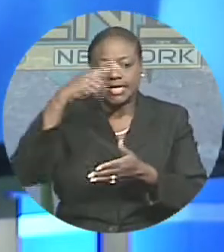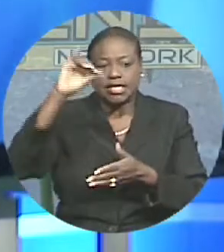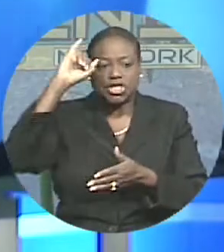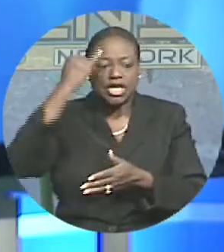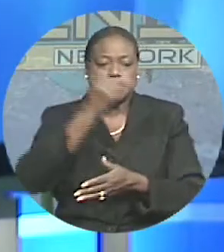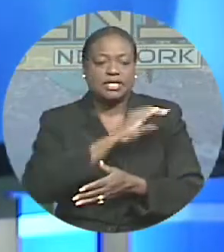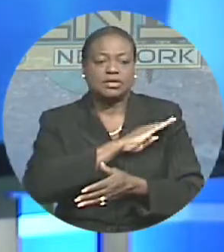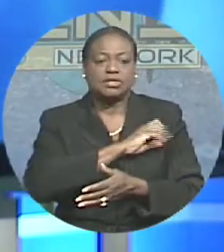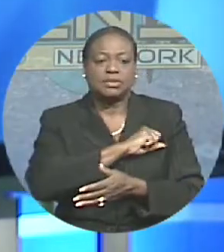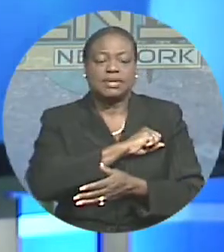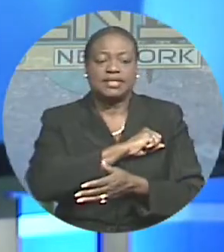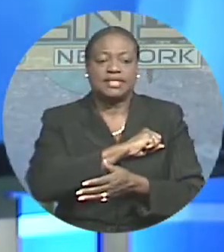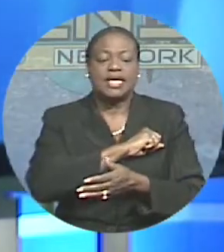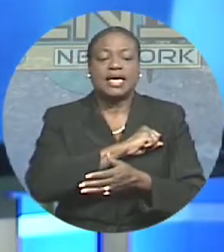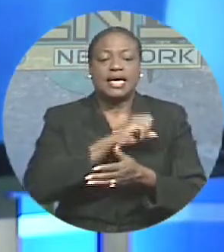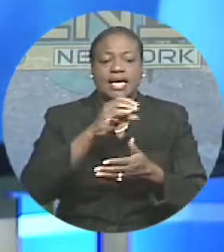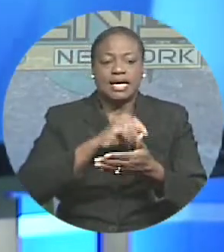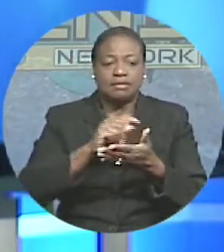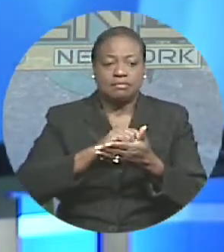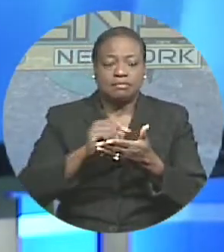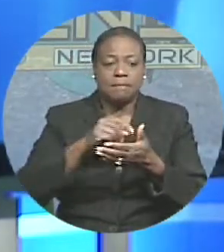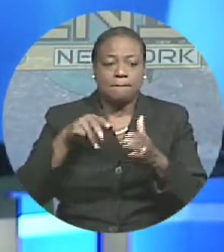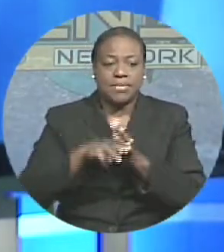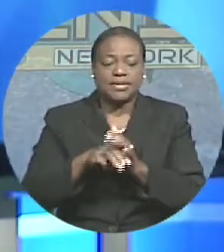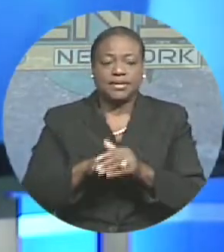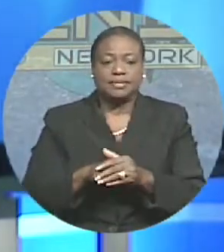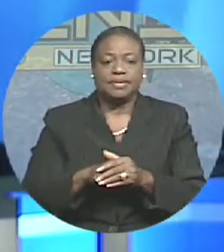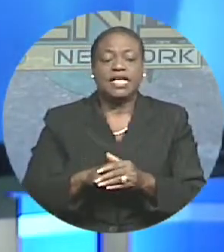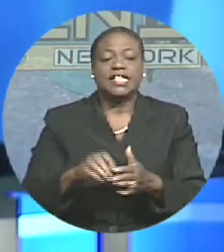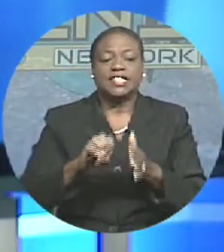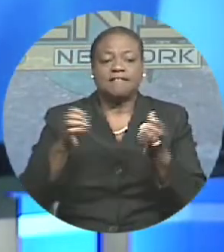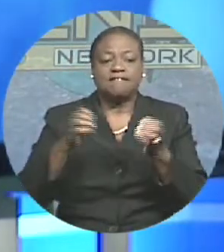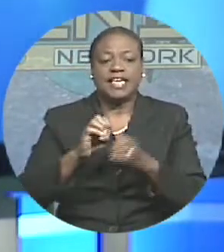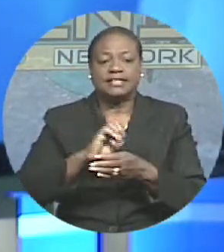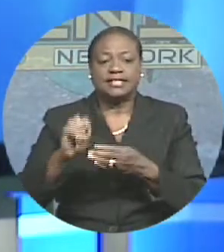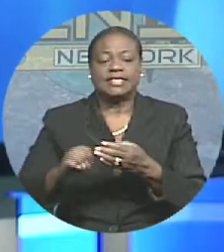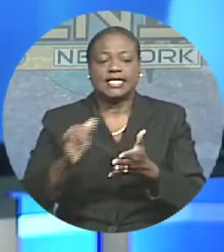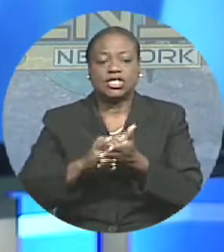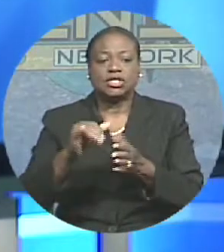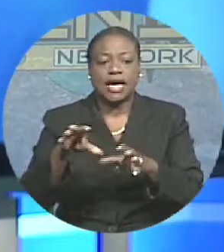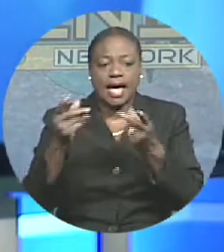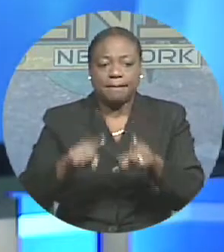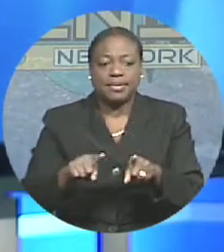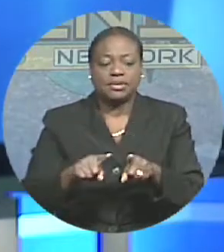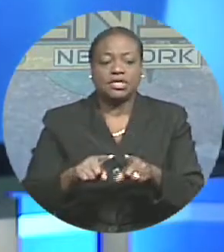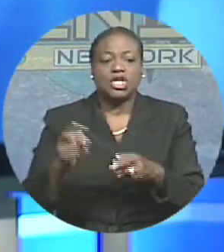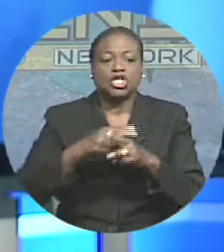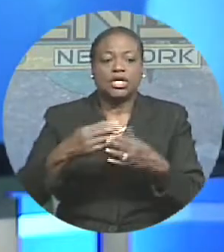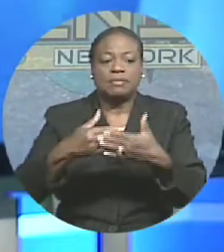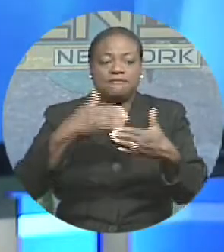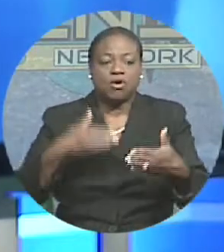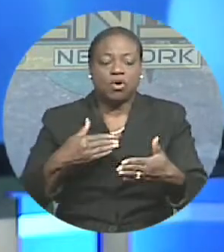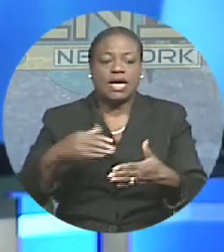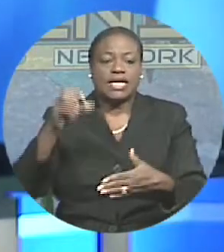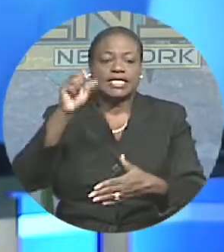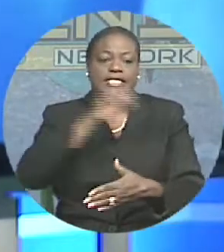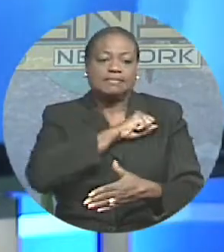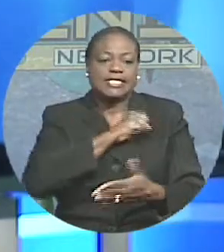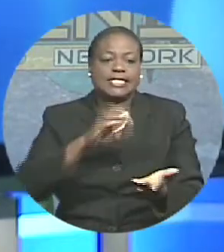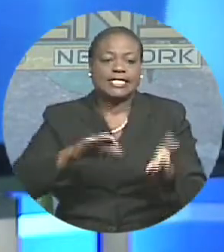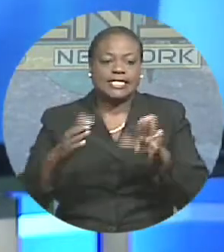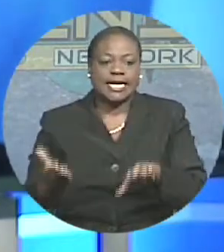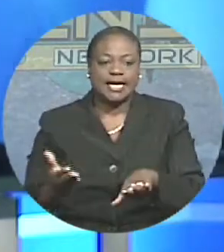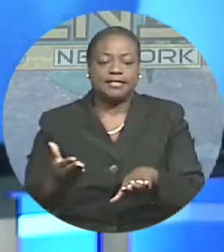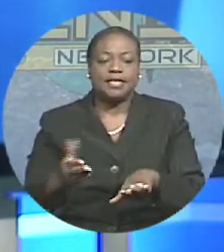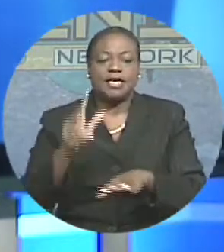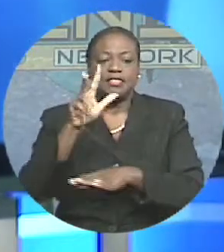police detective testified today about the events that took place shortly before Smith's death back on February 8th. 36-year-old